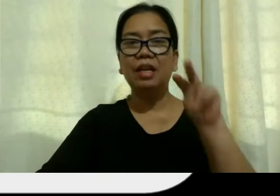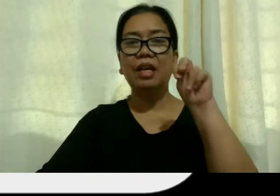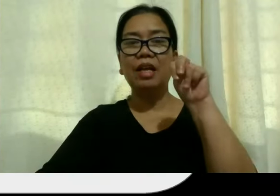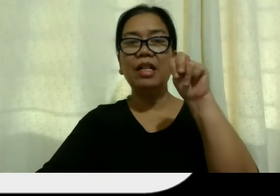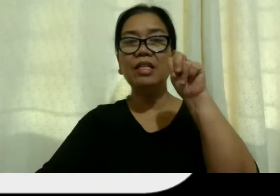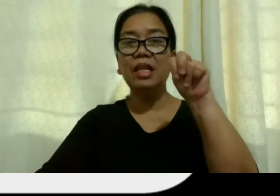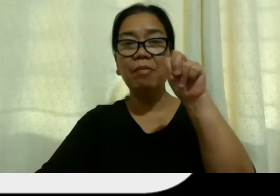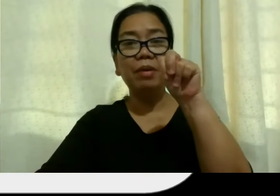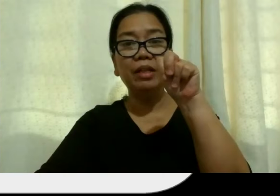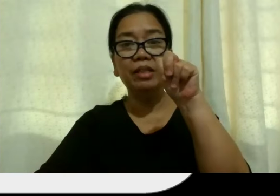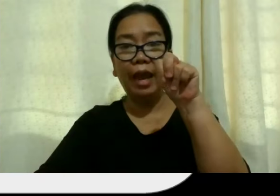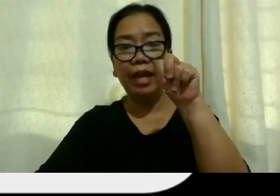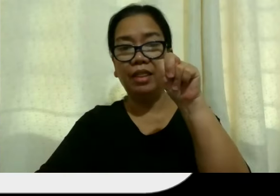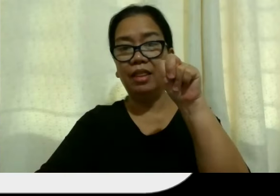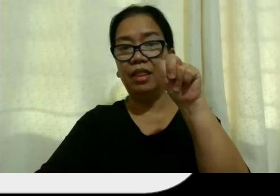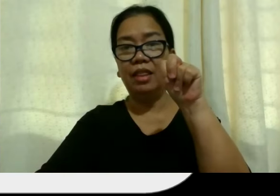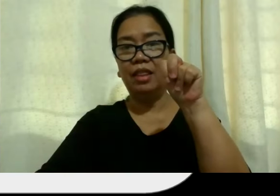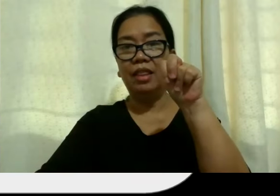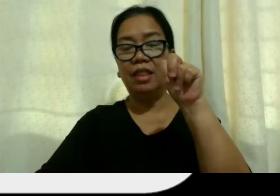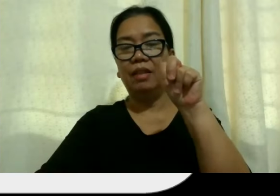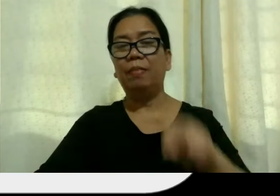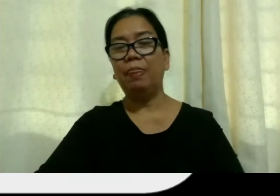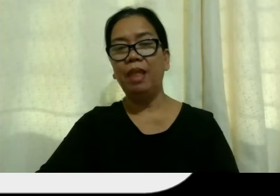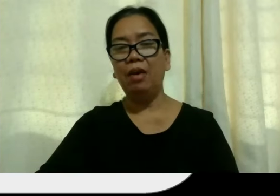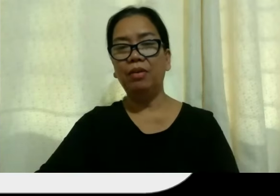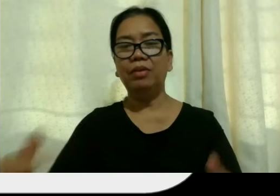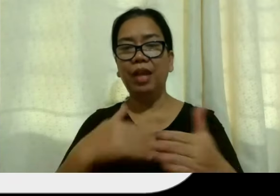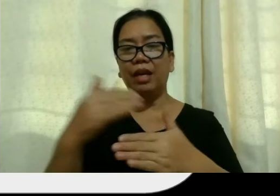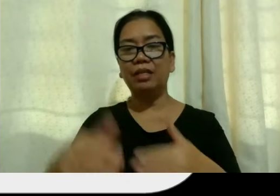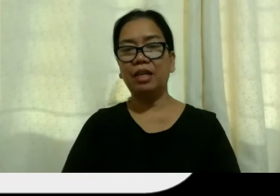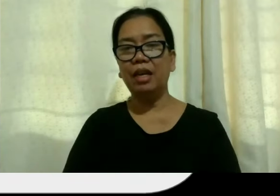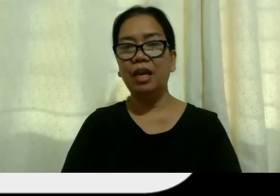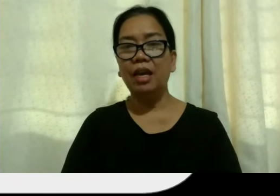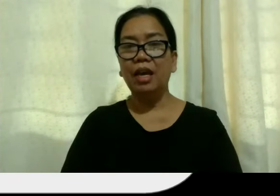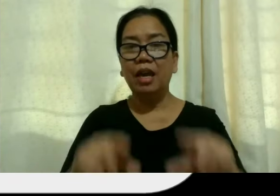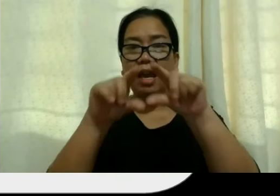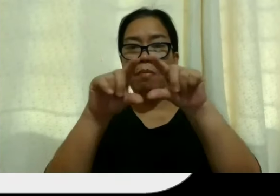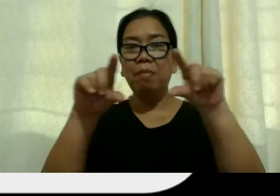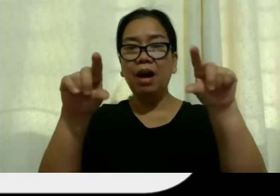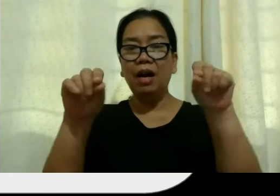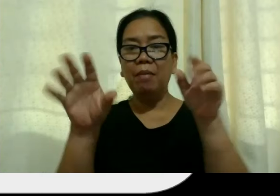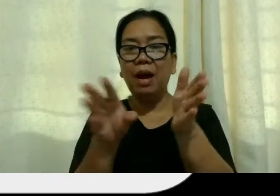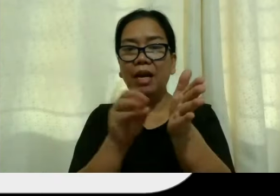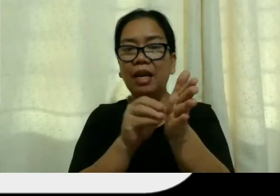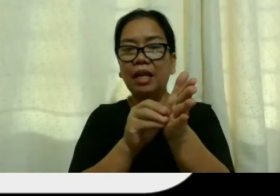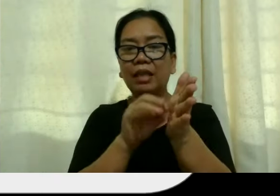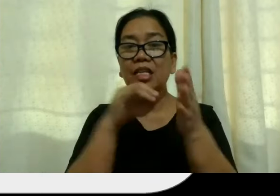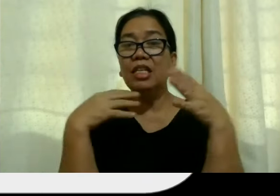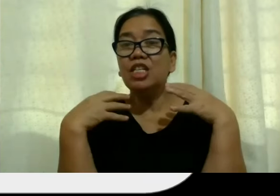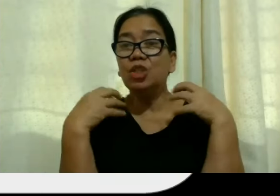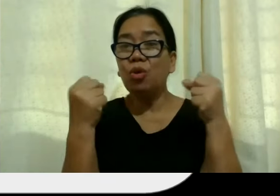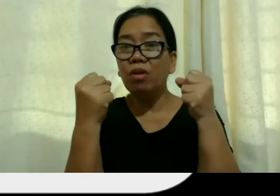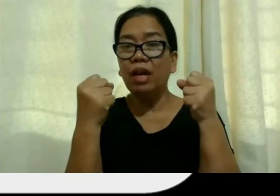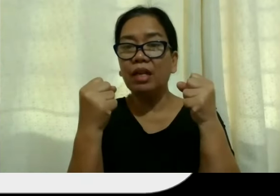Yes, it is labeled N. Now, next. A bar magnet